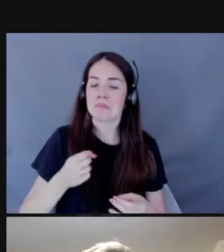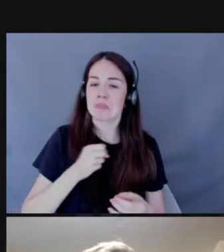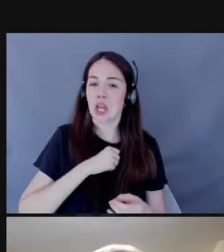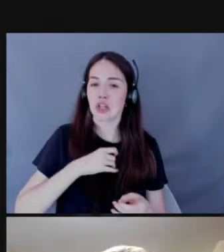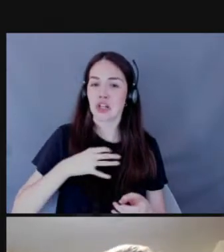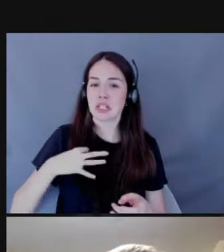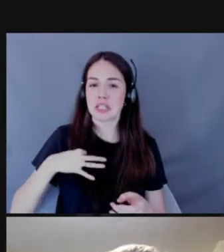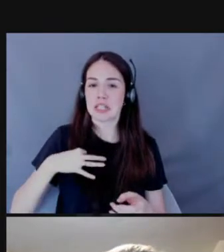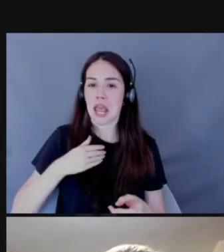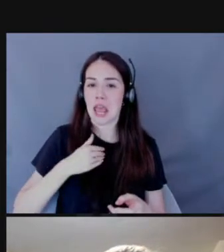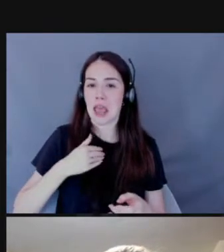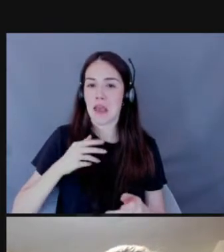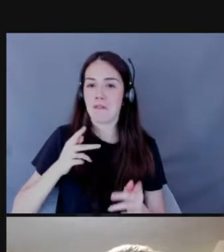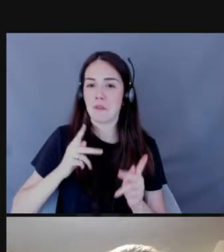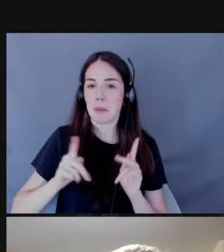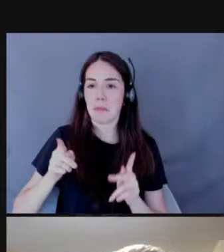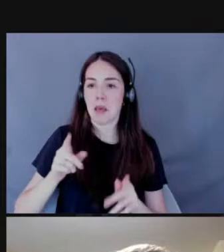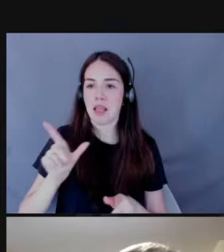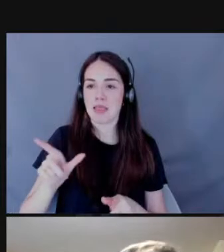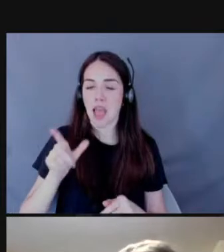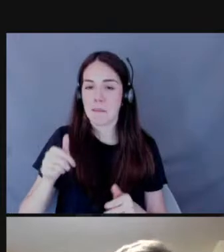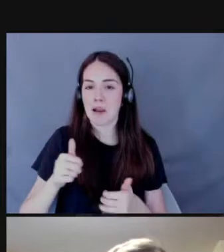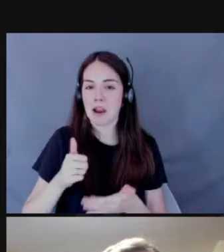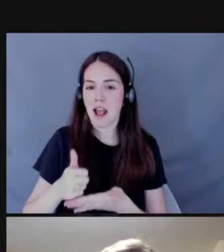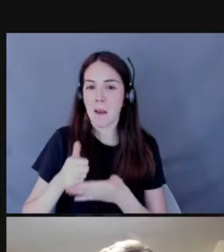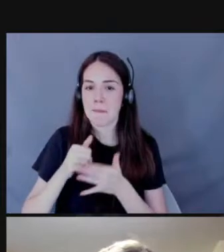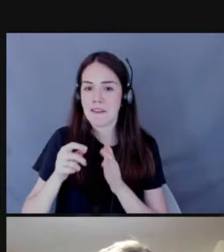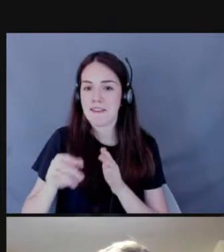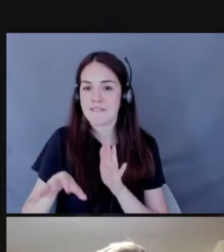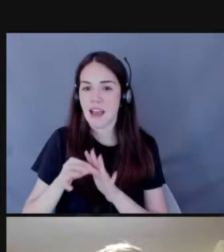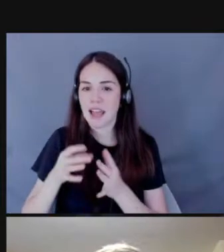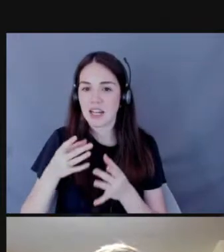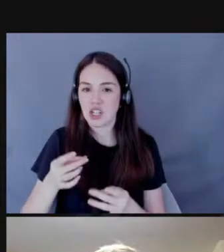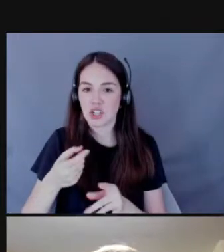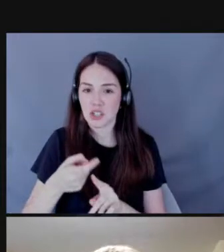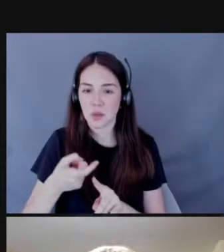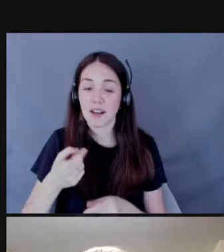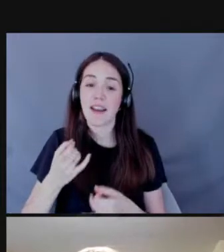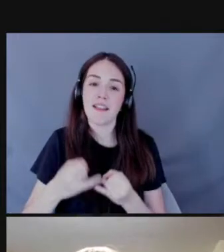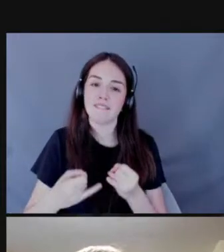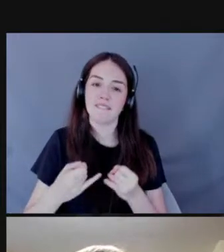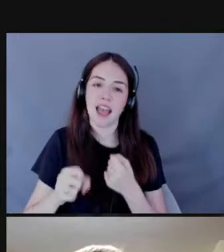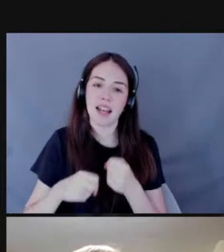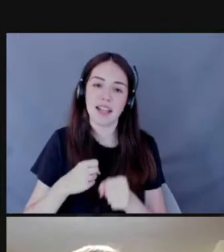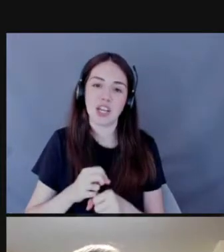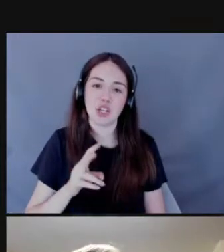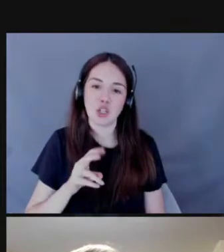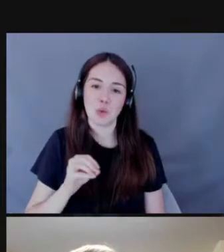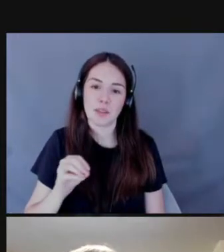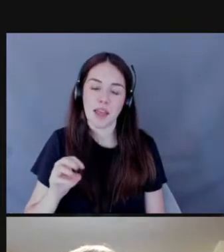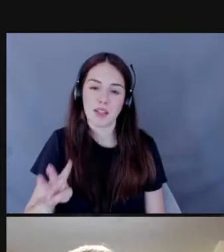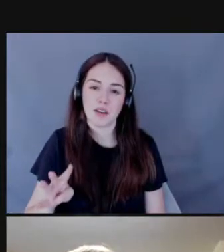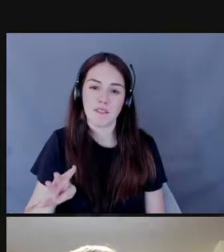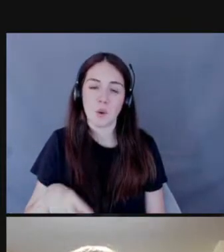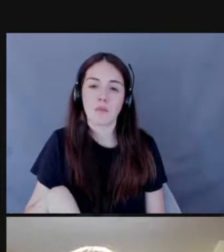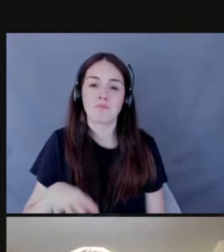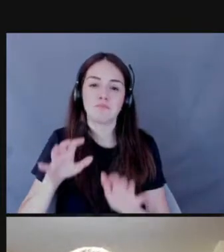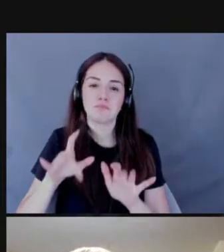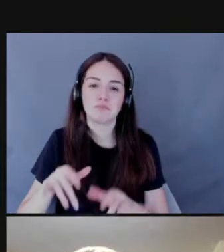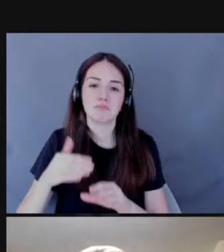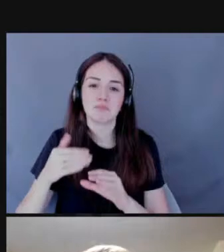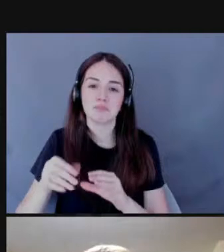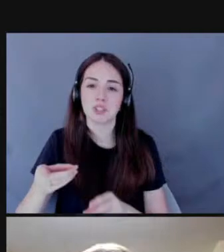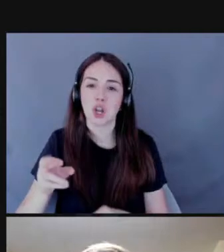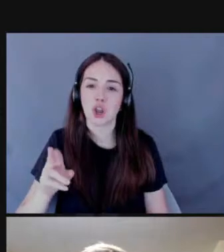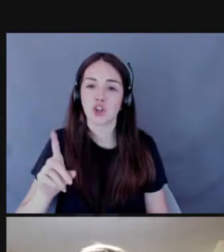increasingly strange sources. And finally, in 2004, I wrote a rather plaintive email to Dr. Clements, and I